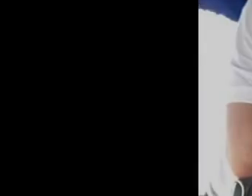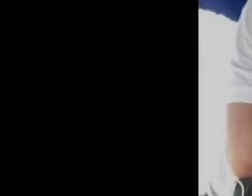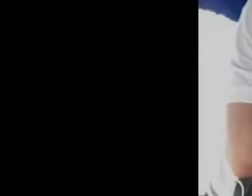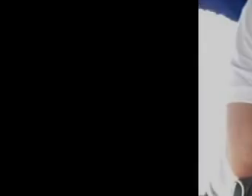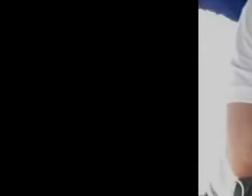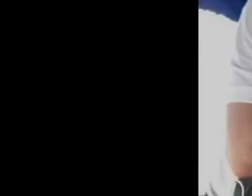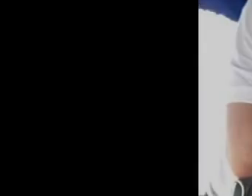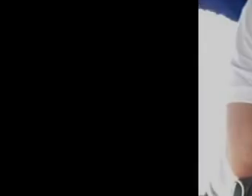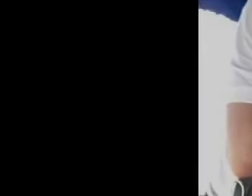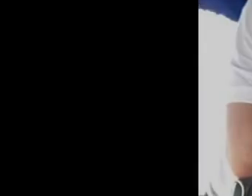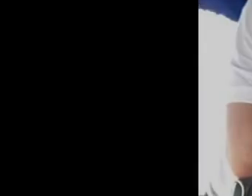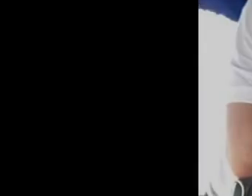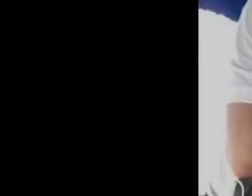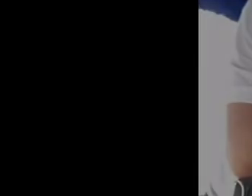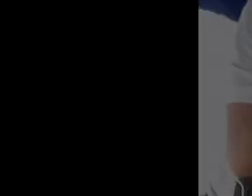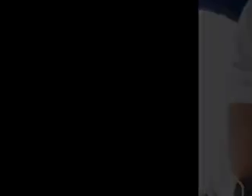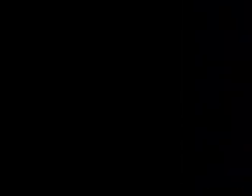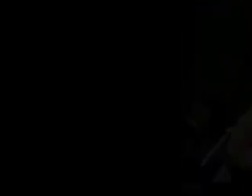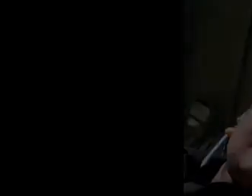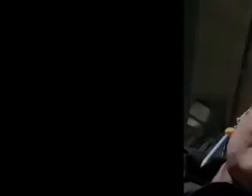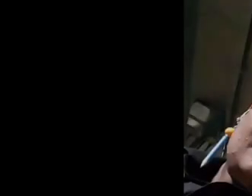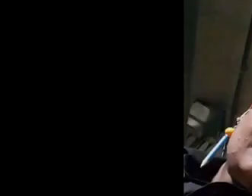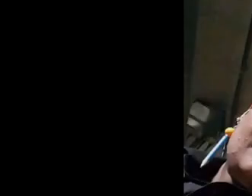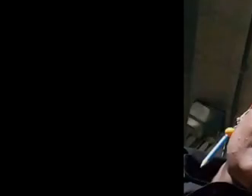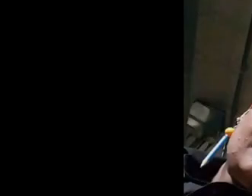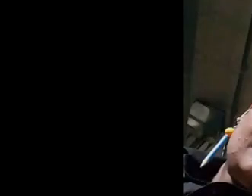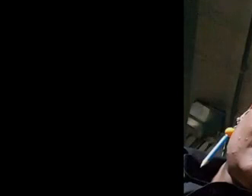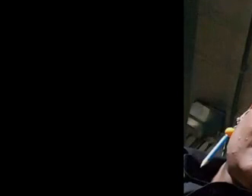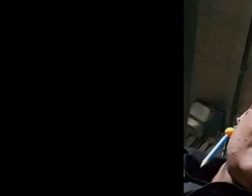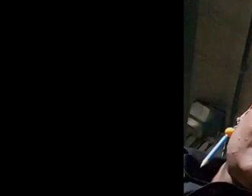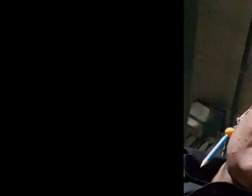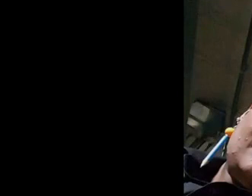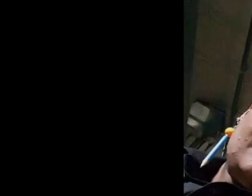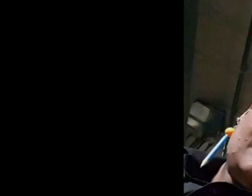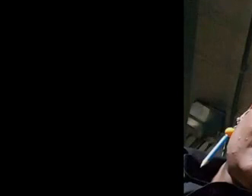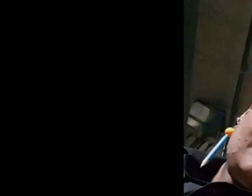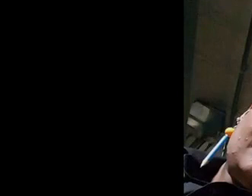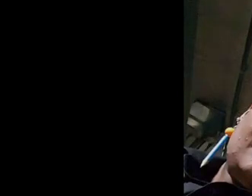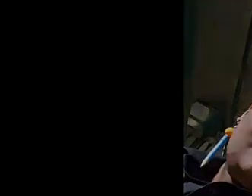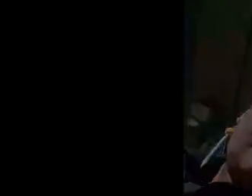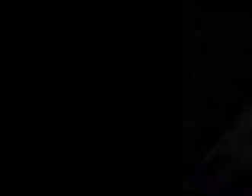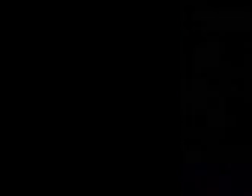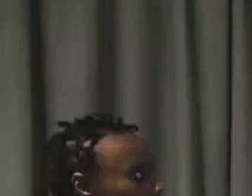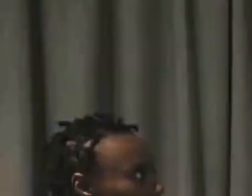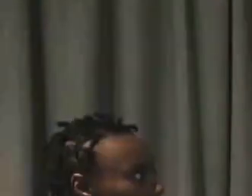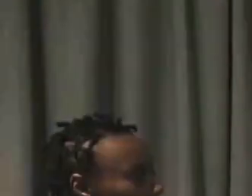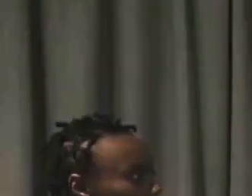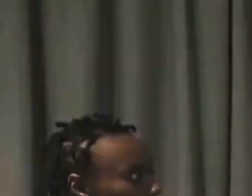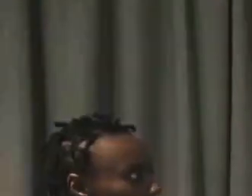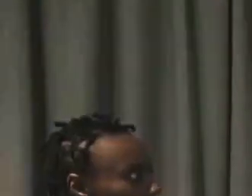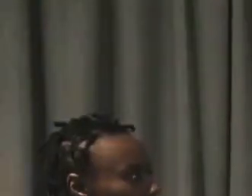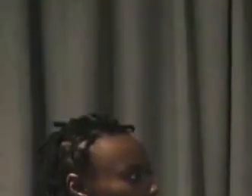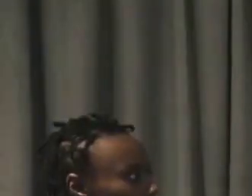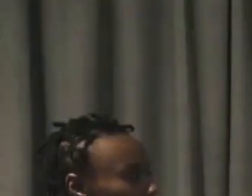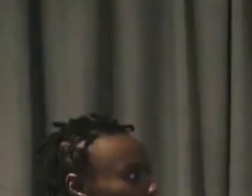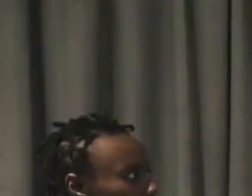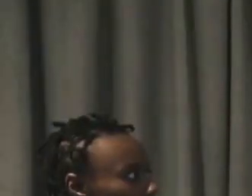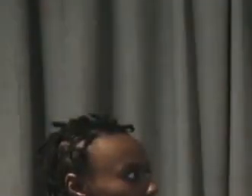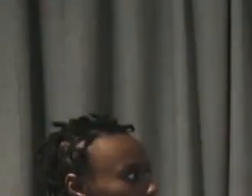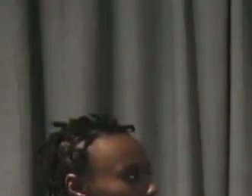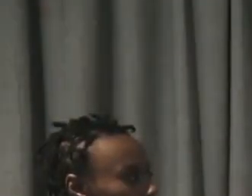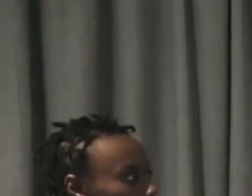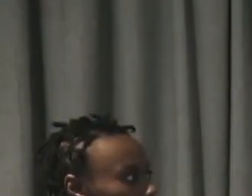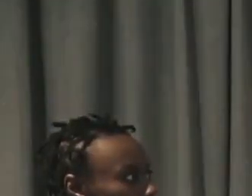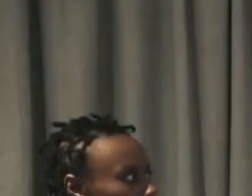She was raped. We got the news the next morning. What are you going to do? Because this